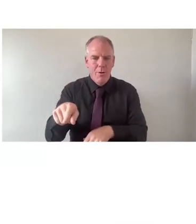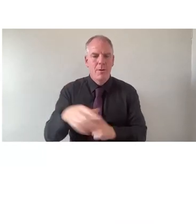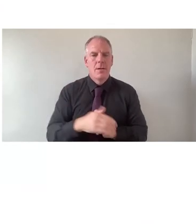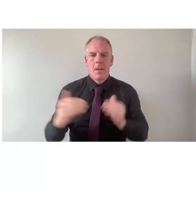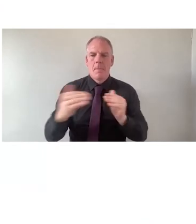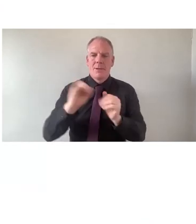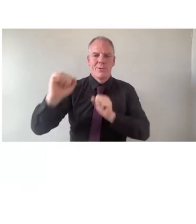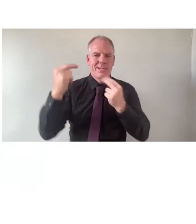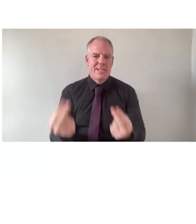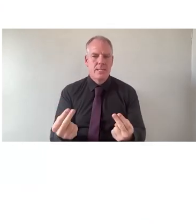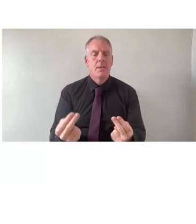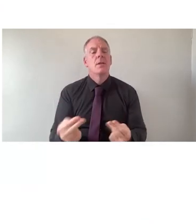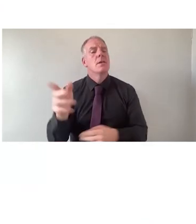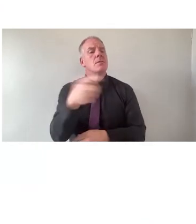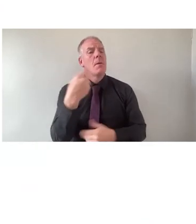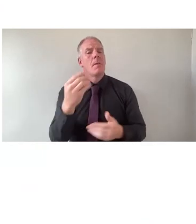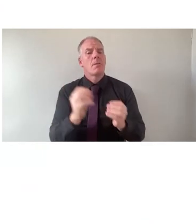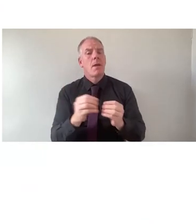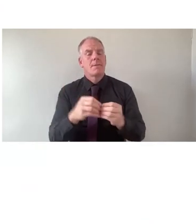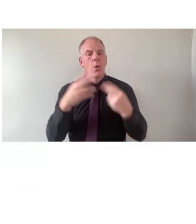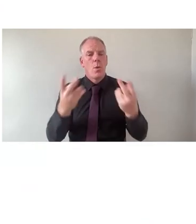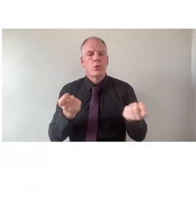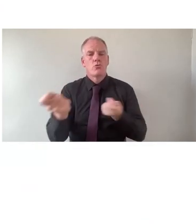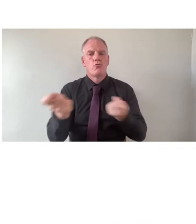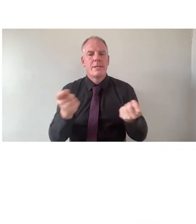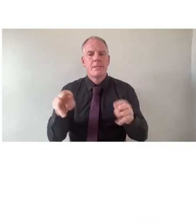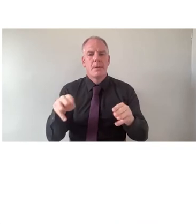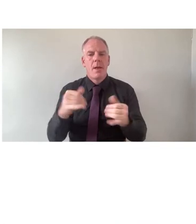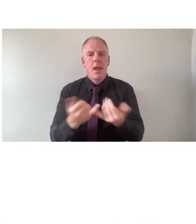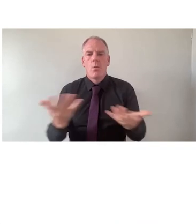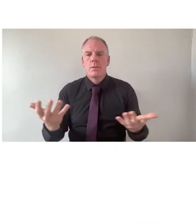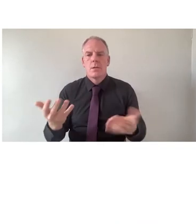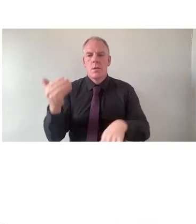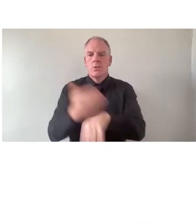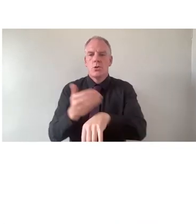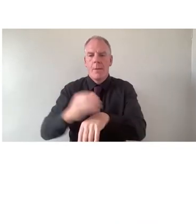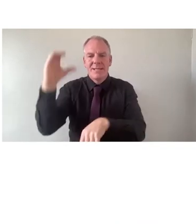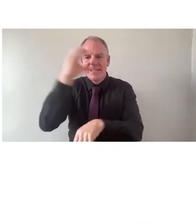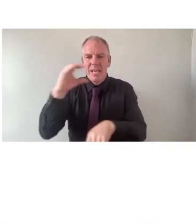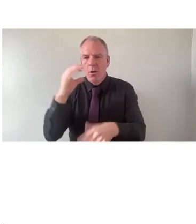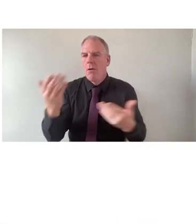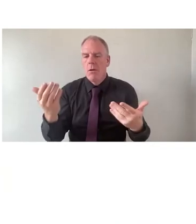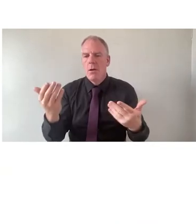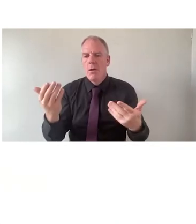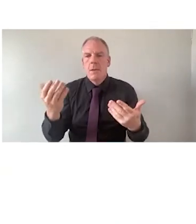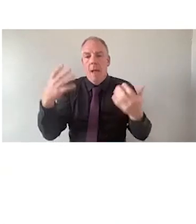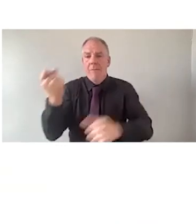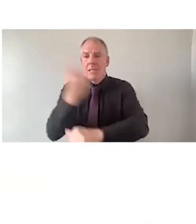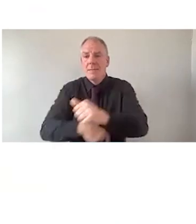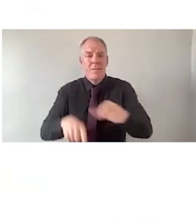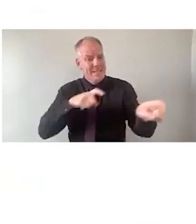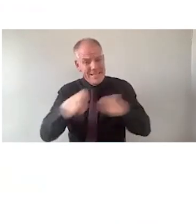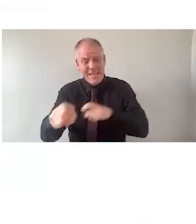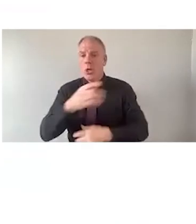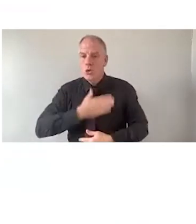the point made by some speakers, it's to treat people as job seekers. So they might be a job seeker with a disability, but they are a job